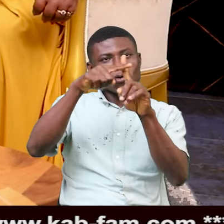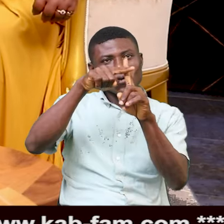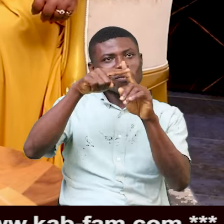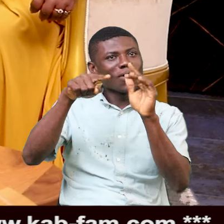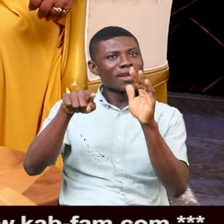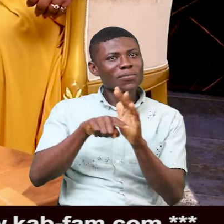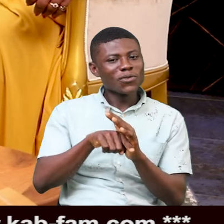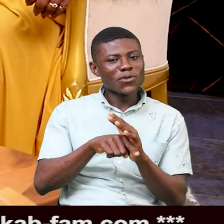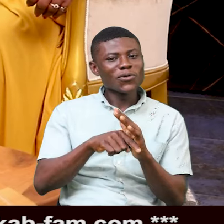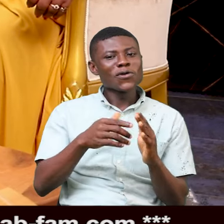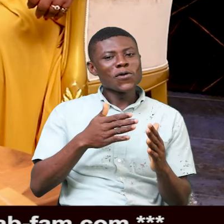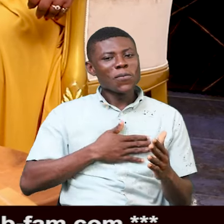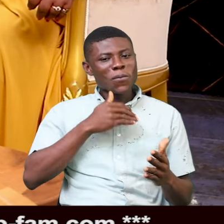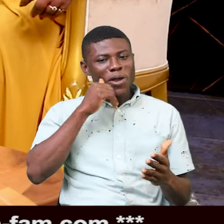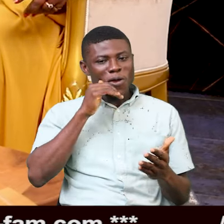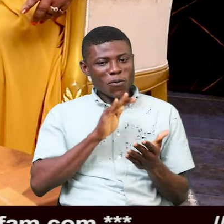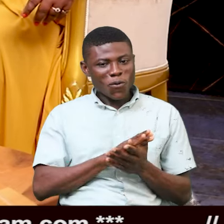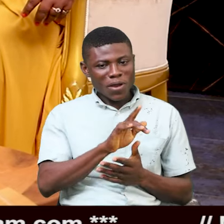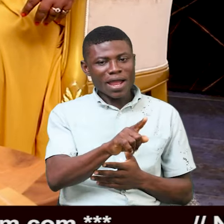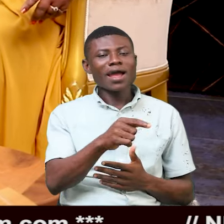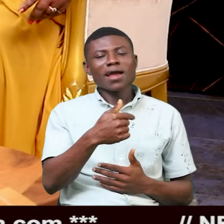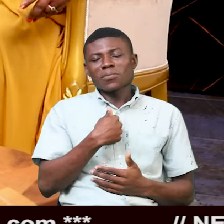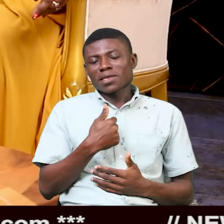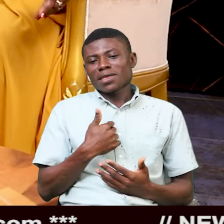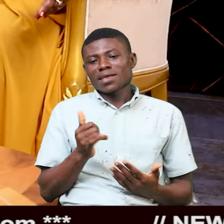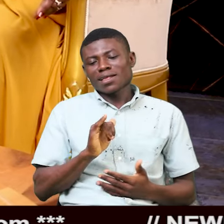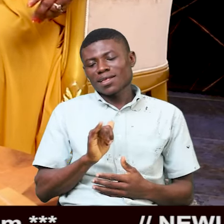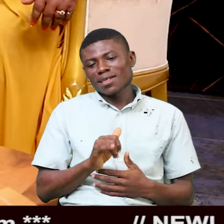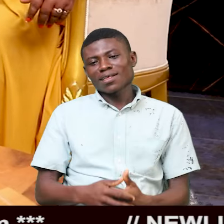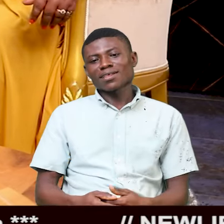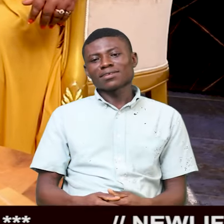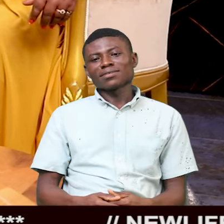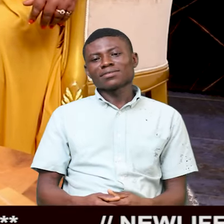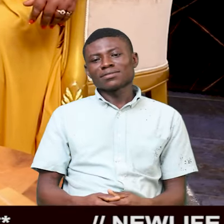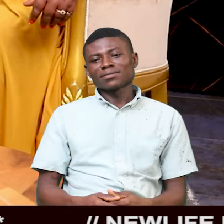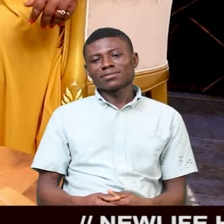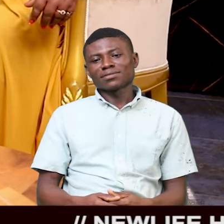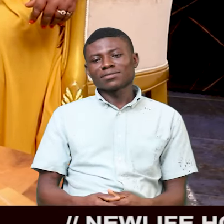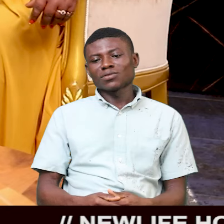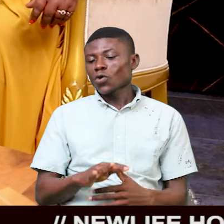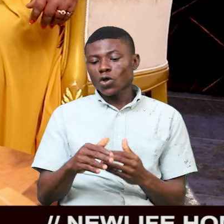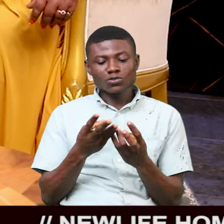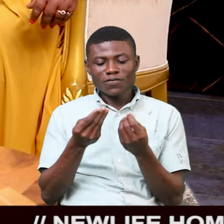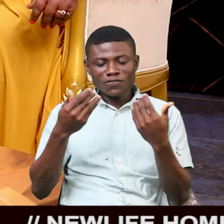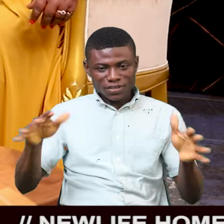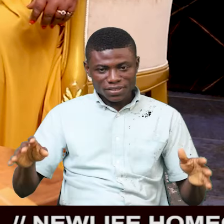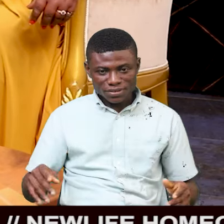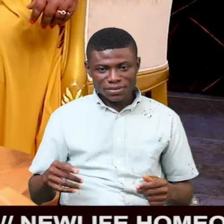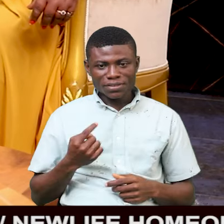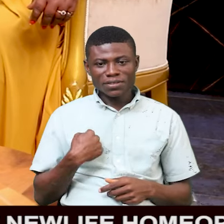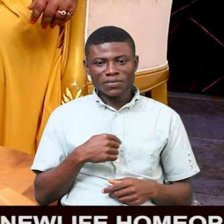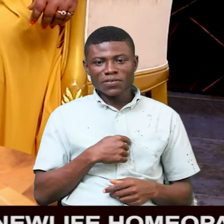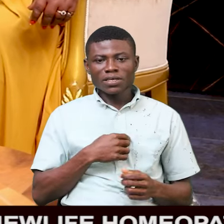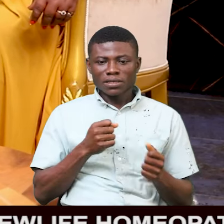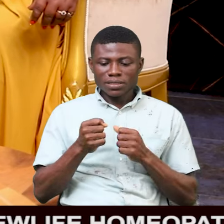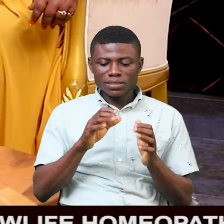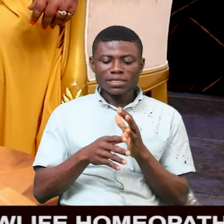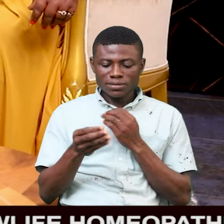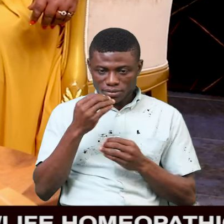mu. Boni mu. Wo kru ne me de dia. Asama sa. Na no no. So we fought